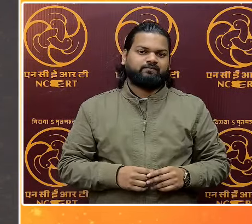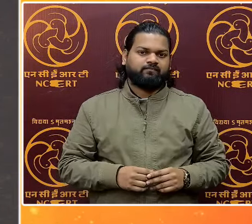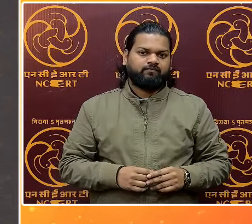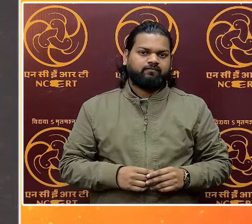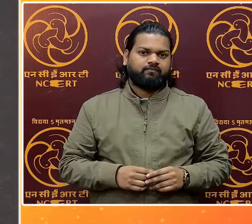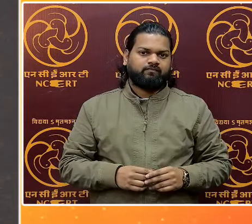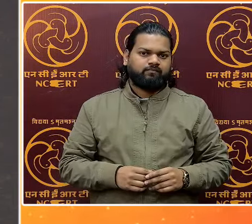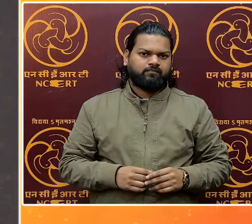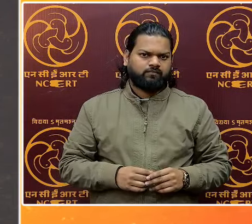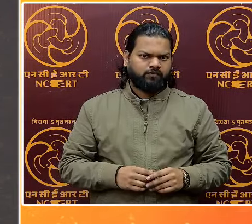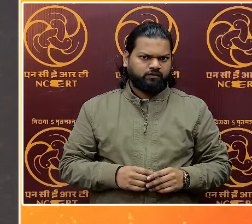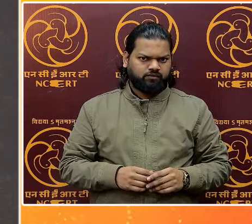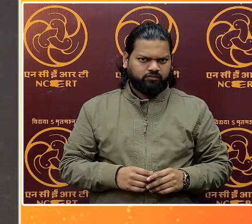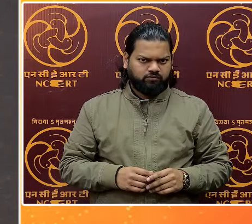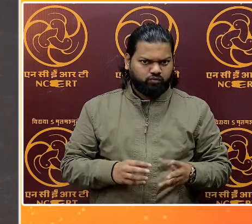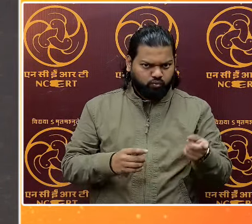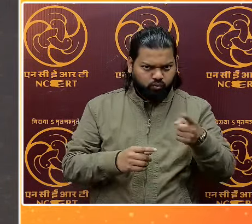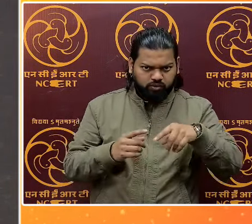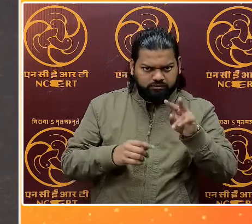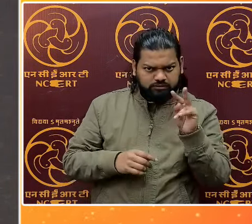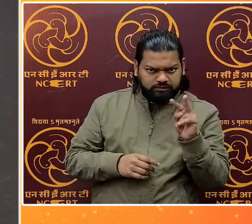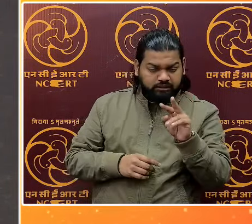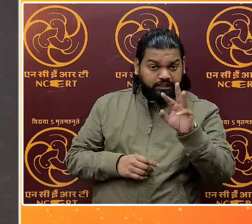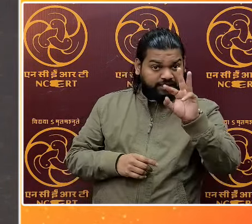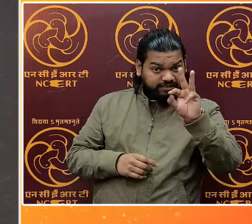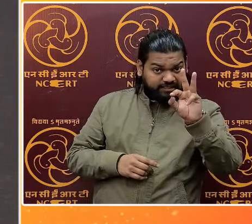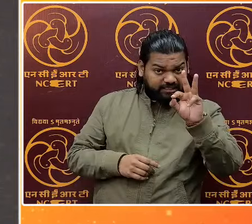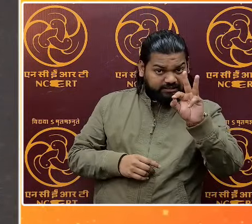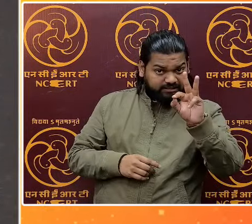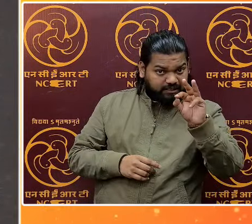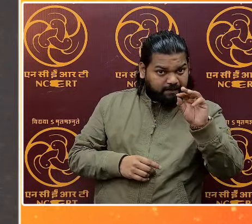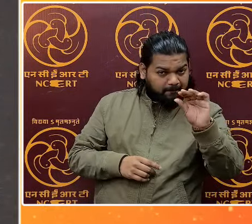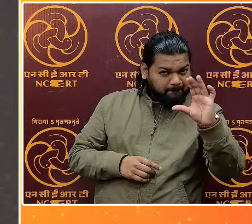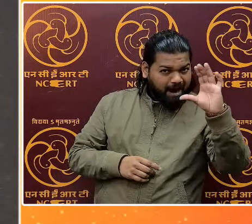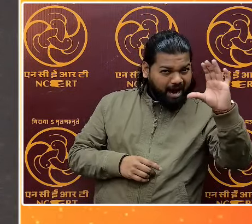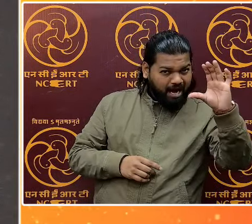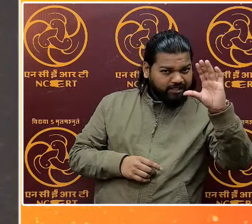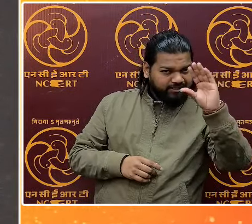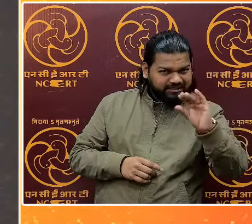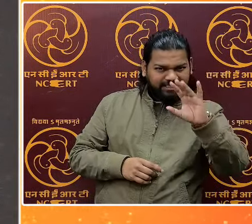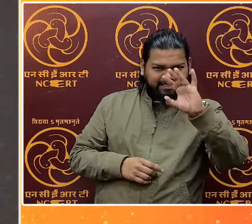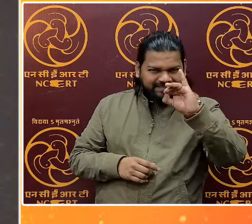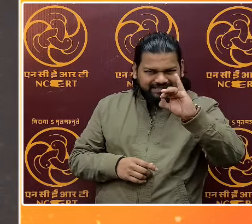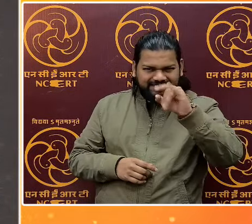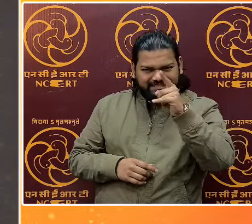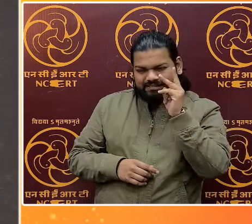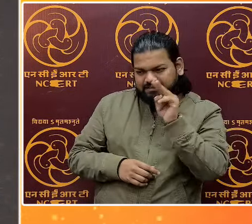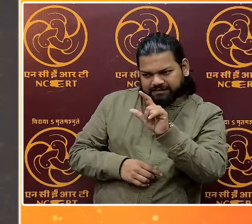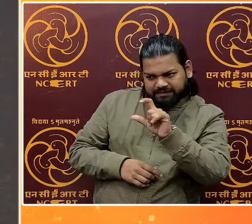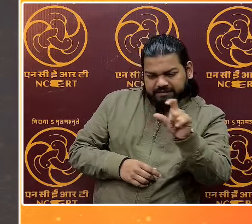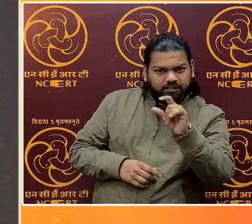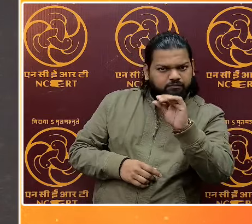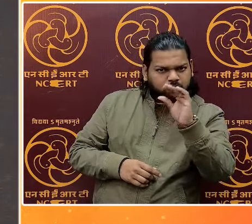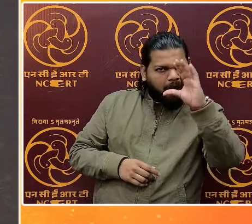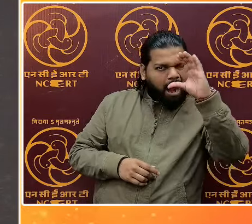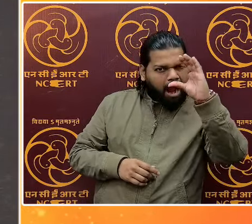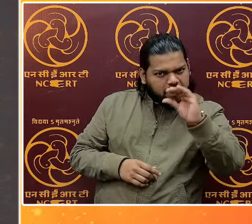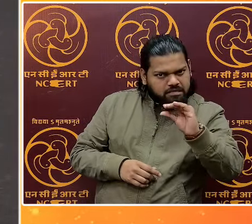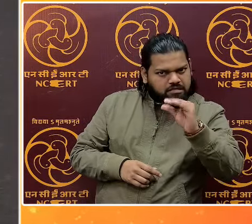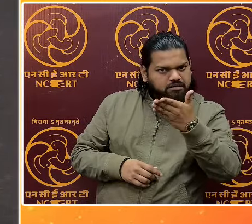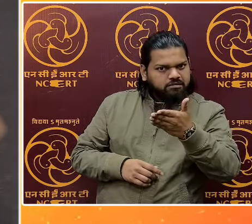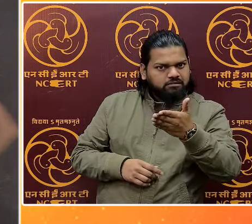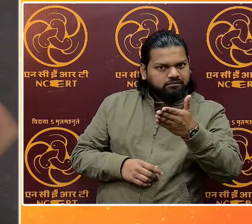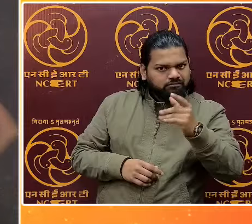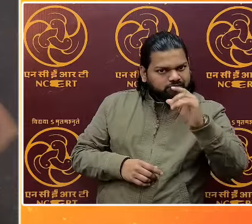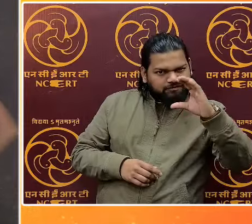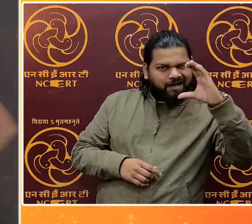So we see this 30 enlarged. It is bigger in size, or 30 or 60, whatever is visible clearly. It is enlarged in